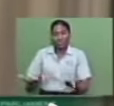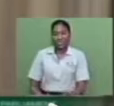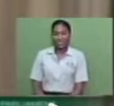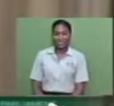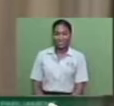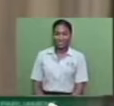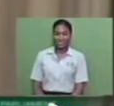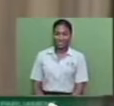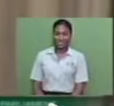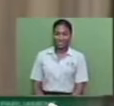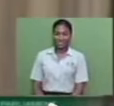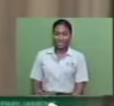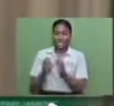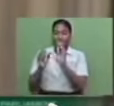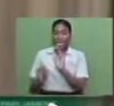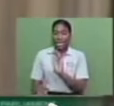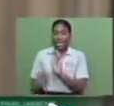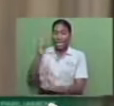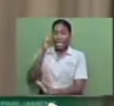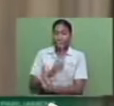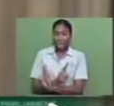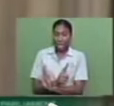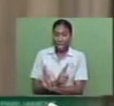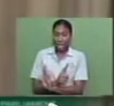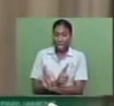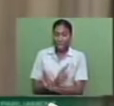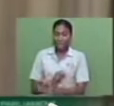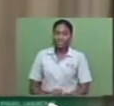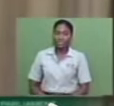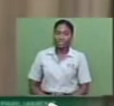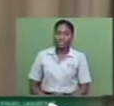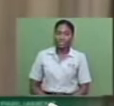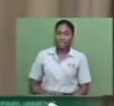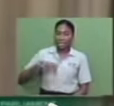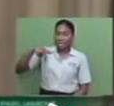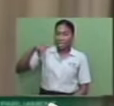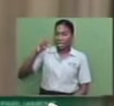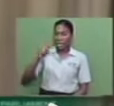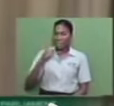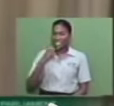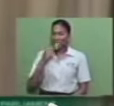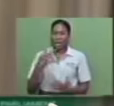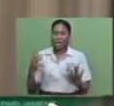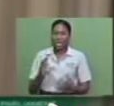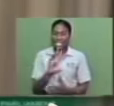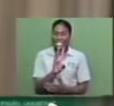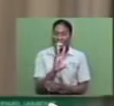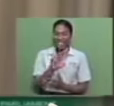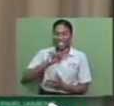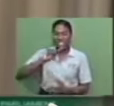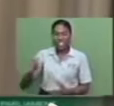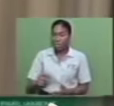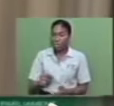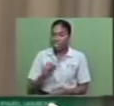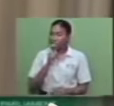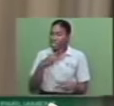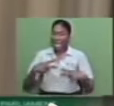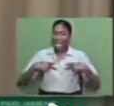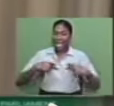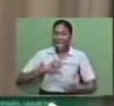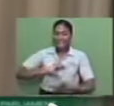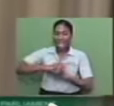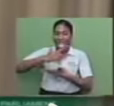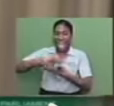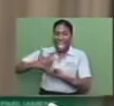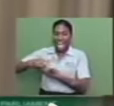In April, they had a goal to announce that 65,000 did not have devices, the students, to access